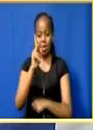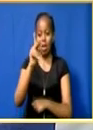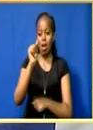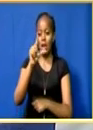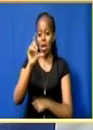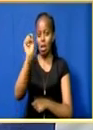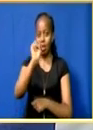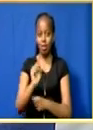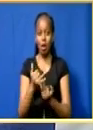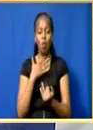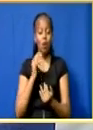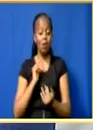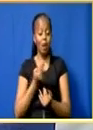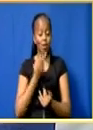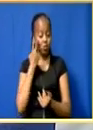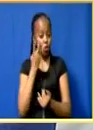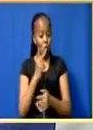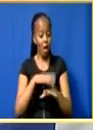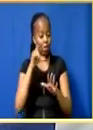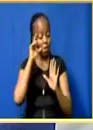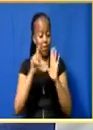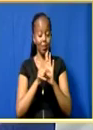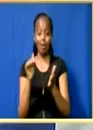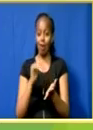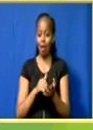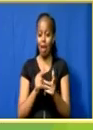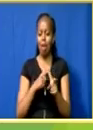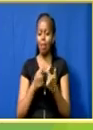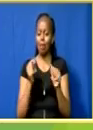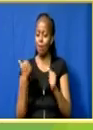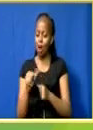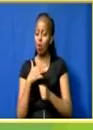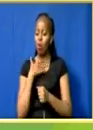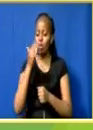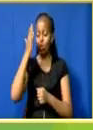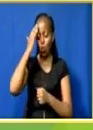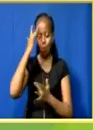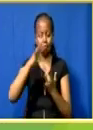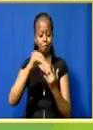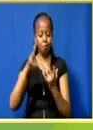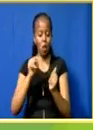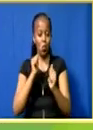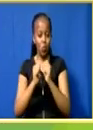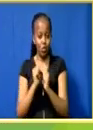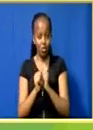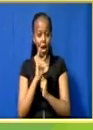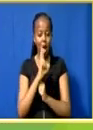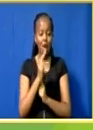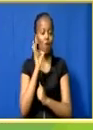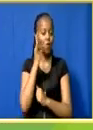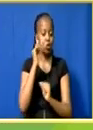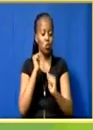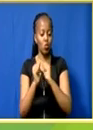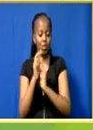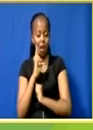right. So I want us to look at the pictures again. Okay. And we still want to identify which ones are fruits and